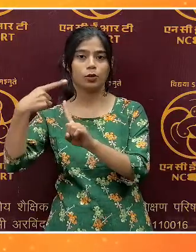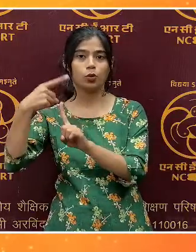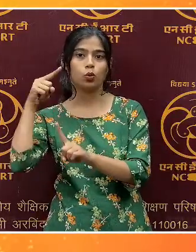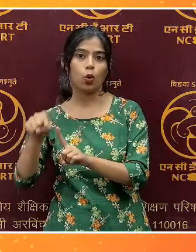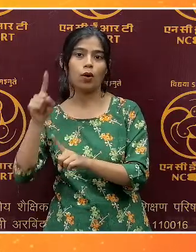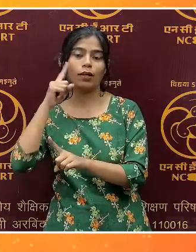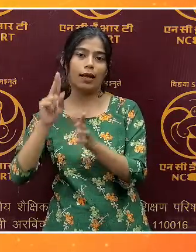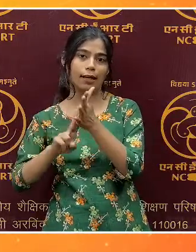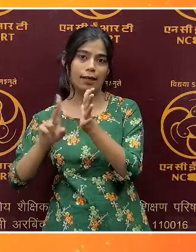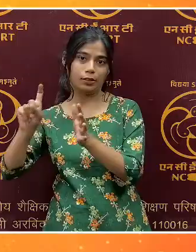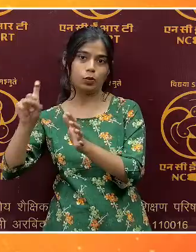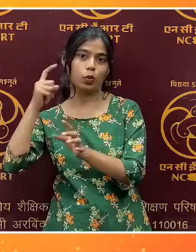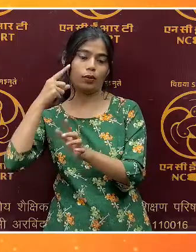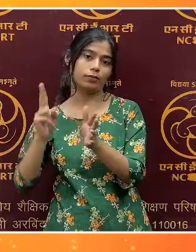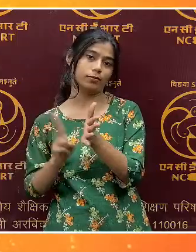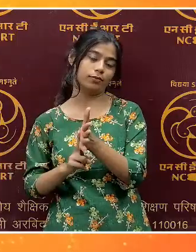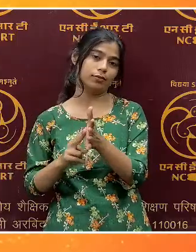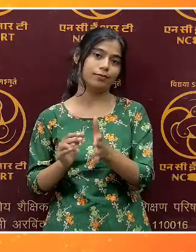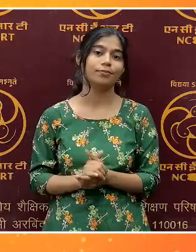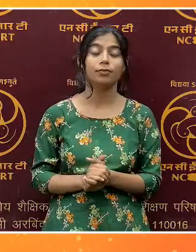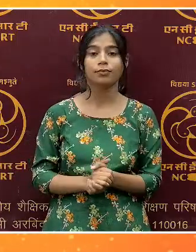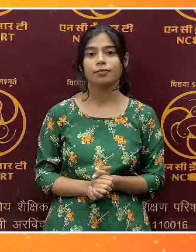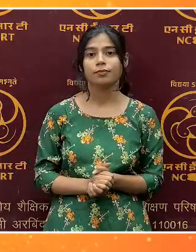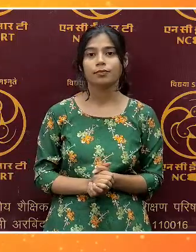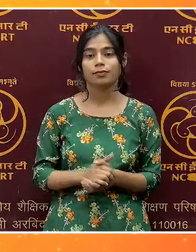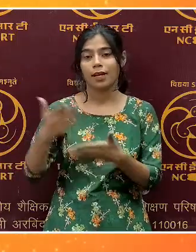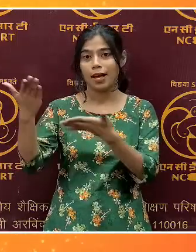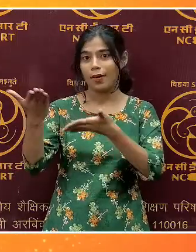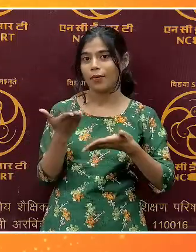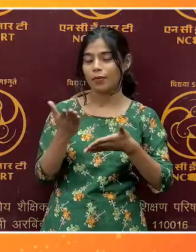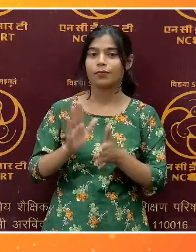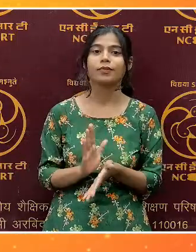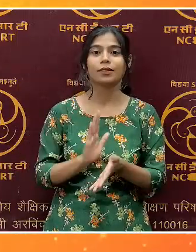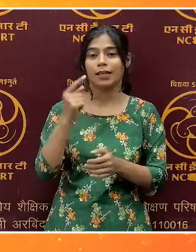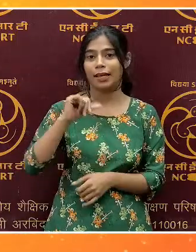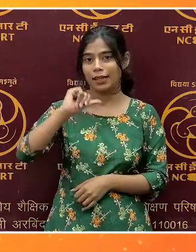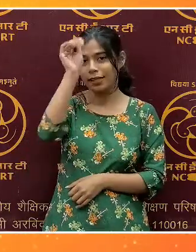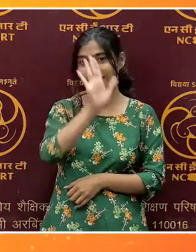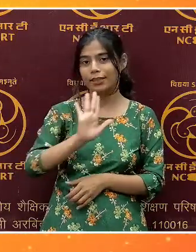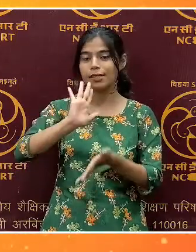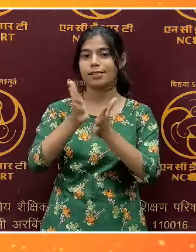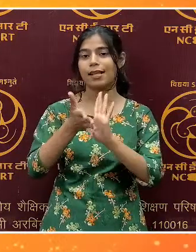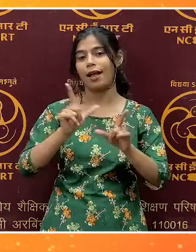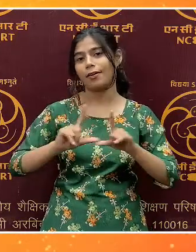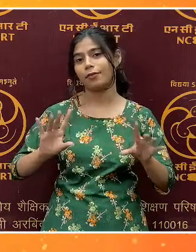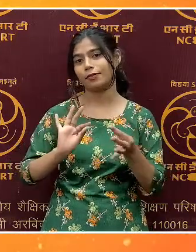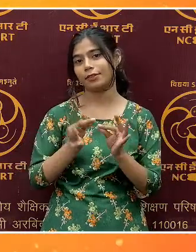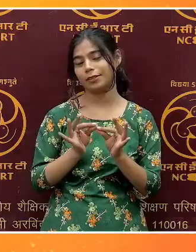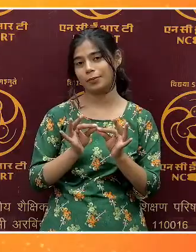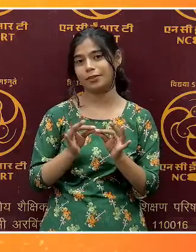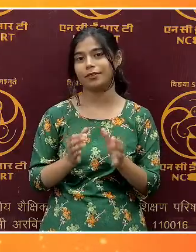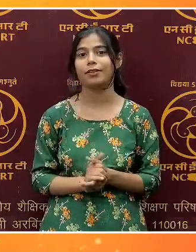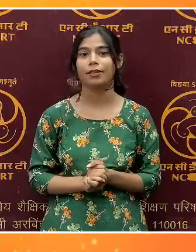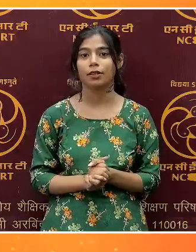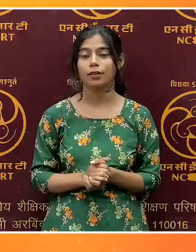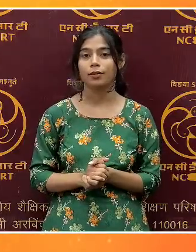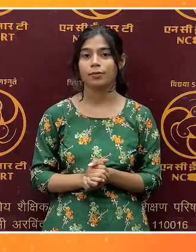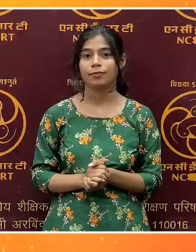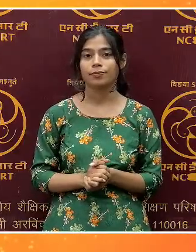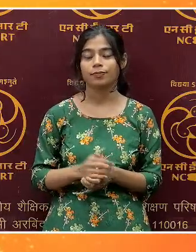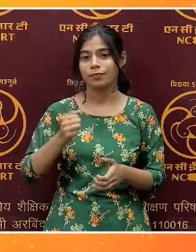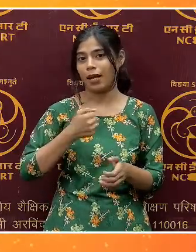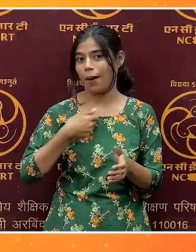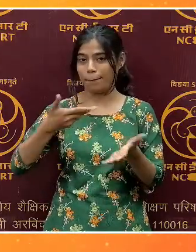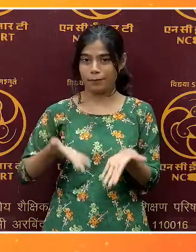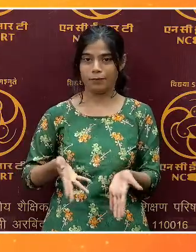dth.class11@ciet.nic.in. Also, I would like to welcome our Indian Sign Language interpreters also. As you can see, Miss